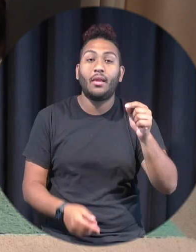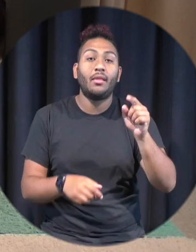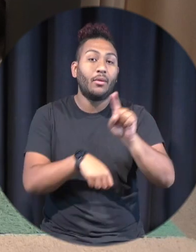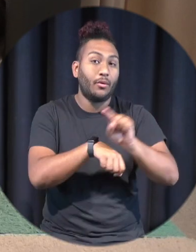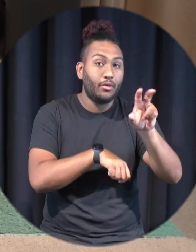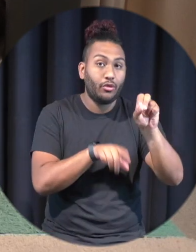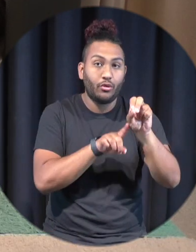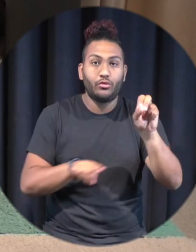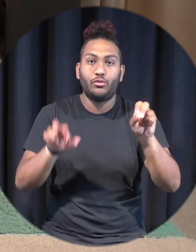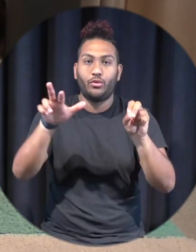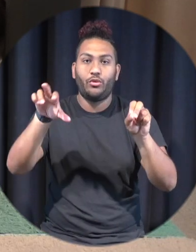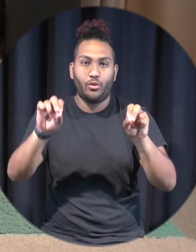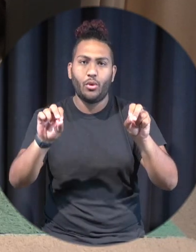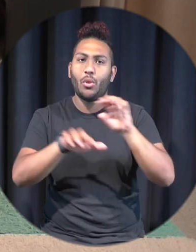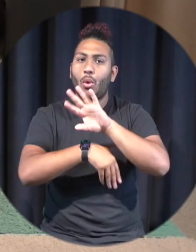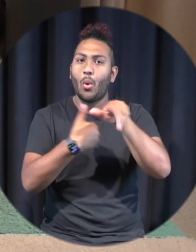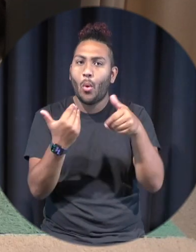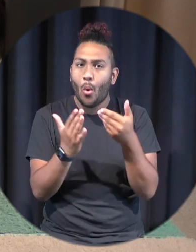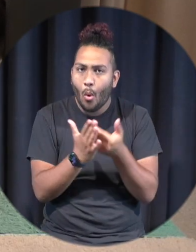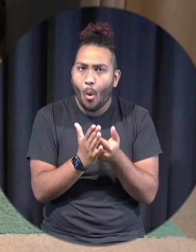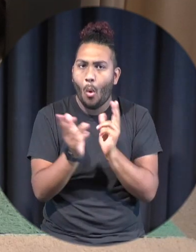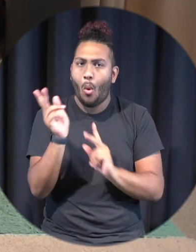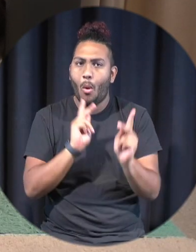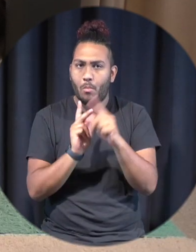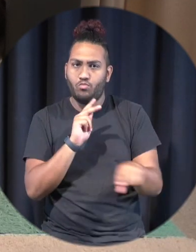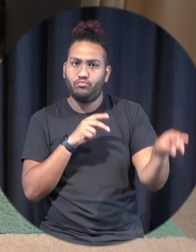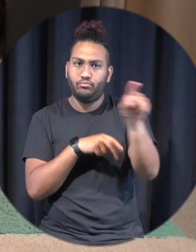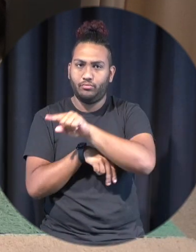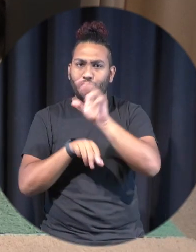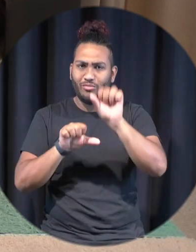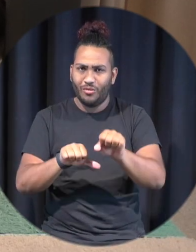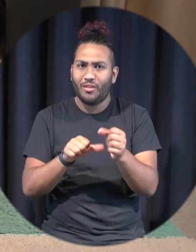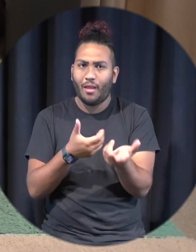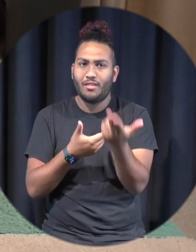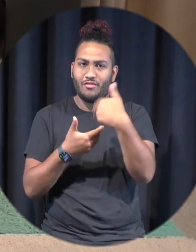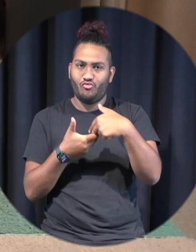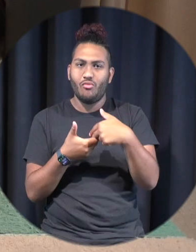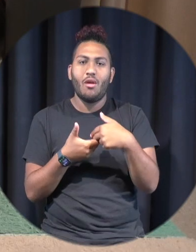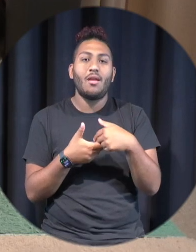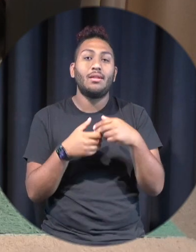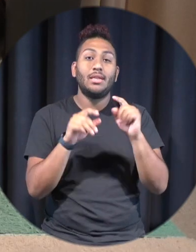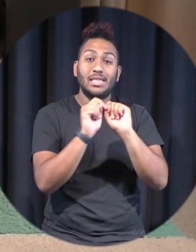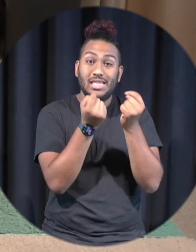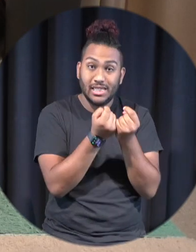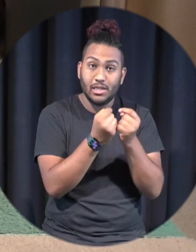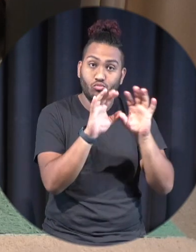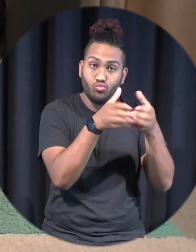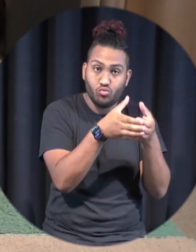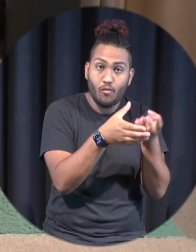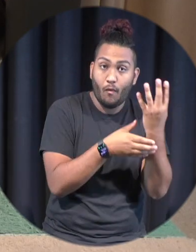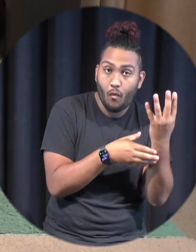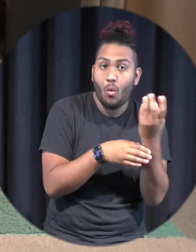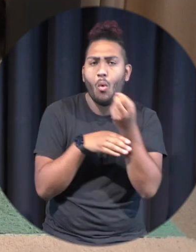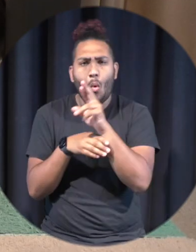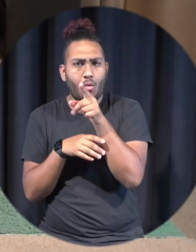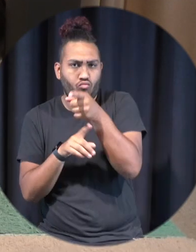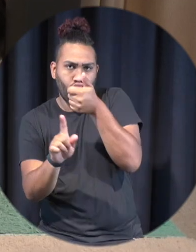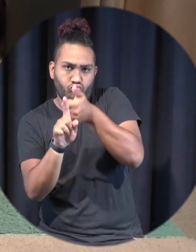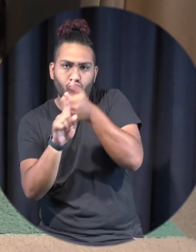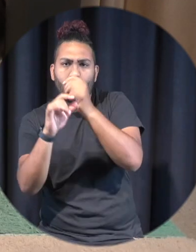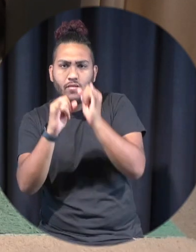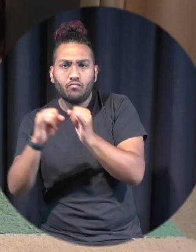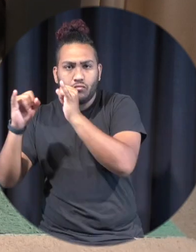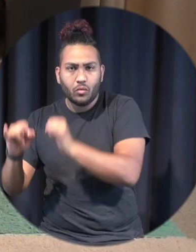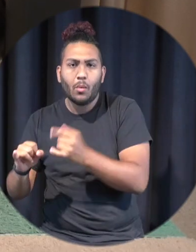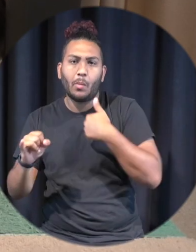members, athletes, and students are invited to compete. Teams of four or you can sign up individually, and we will add you